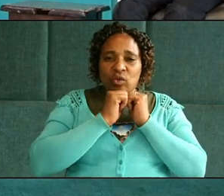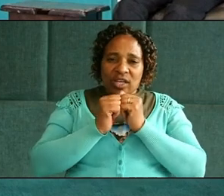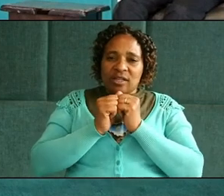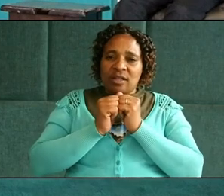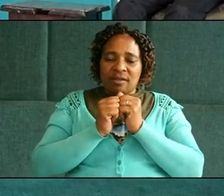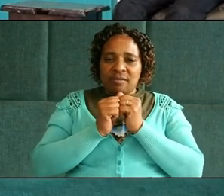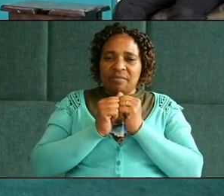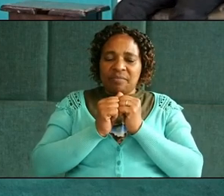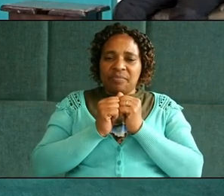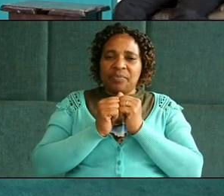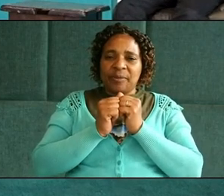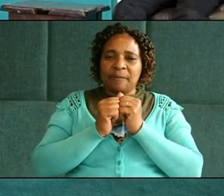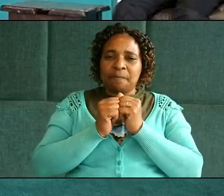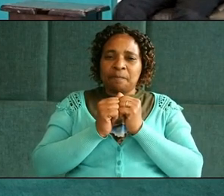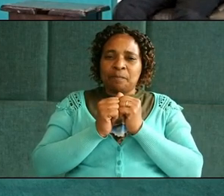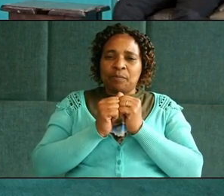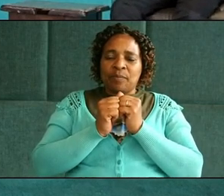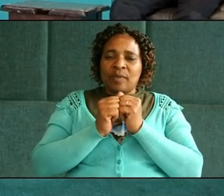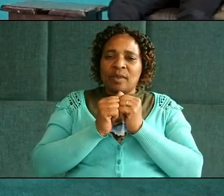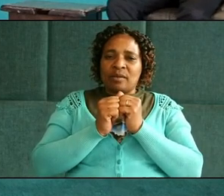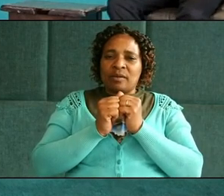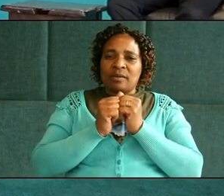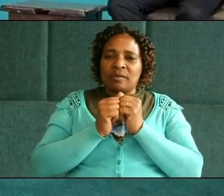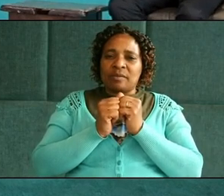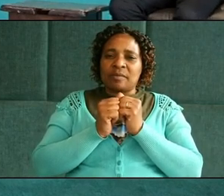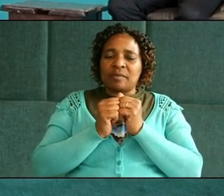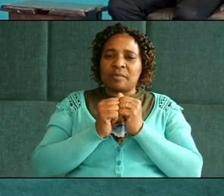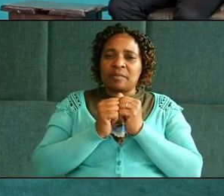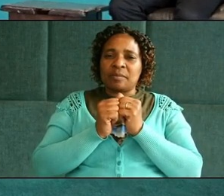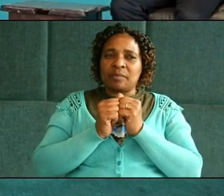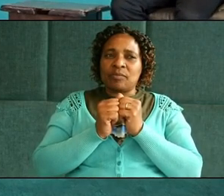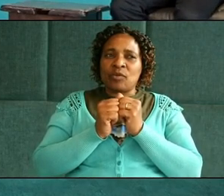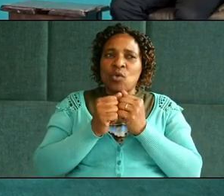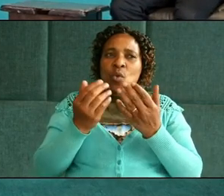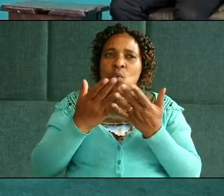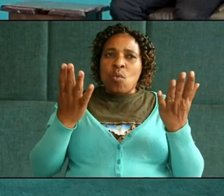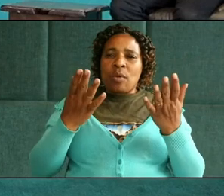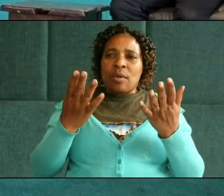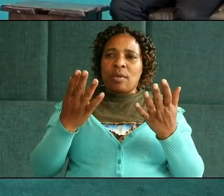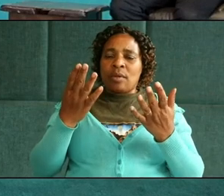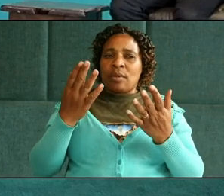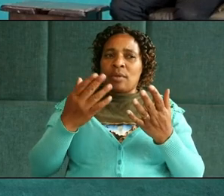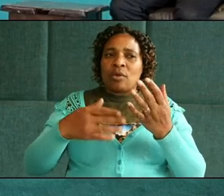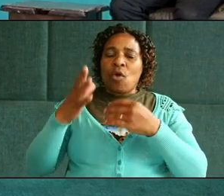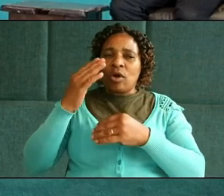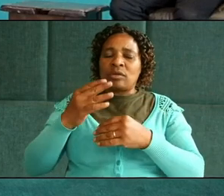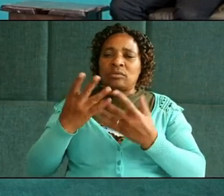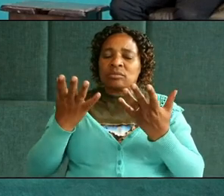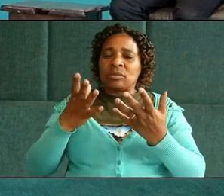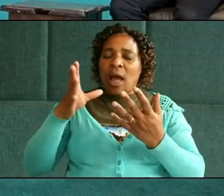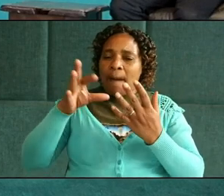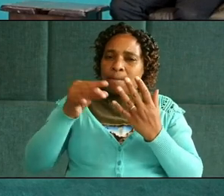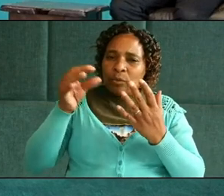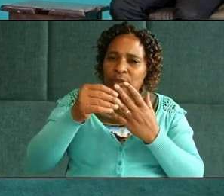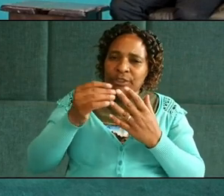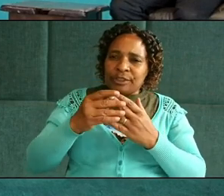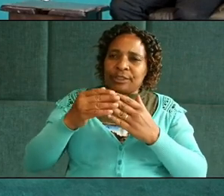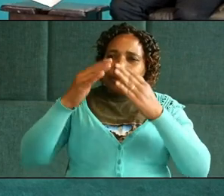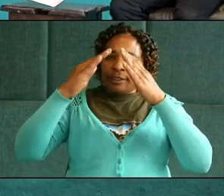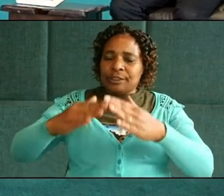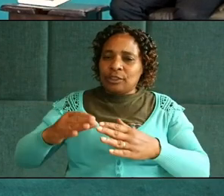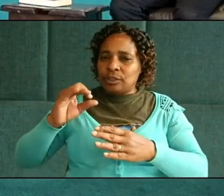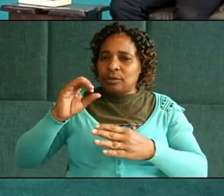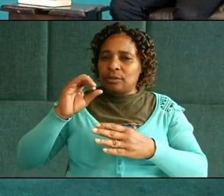Let's just answer that, the first part of the third question. Where will God appoint cities of refuge rather than just